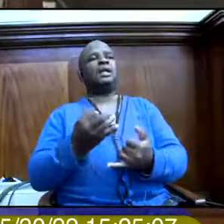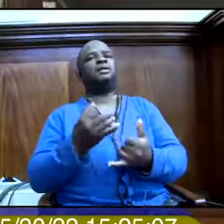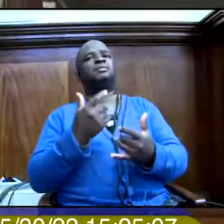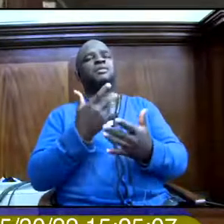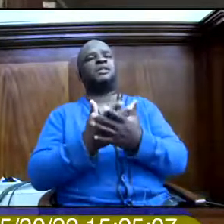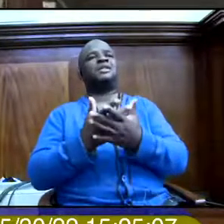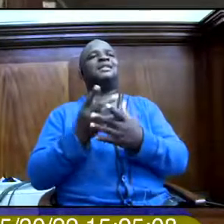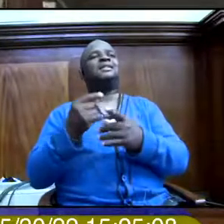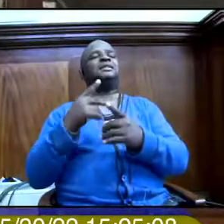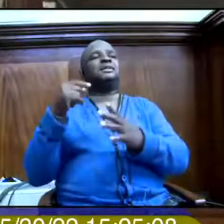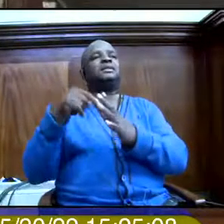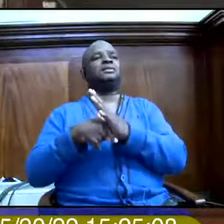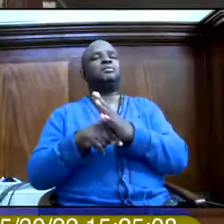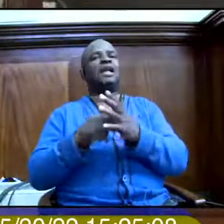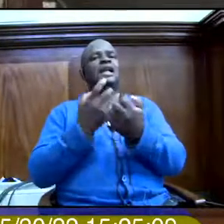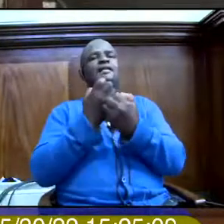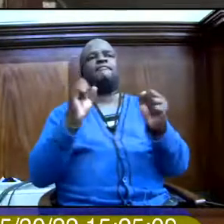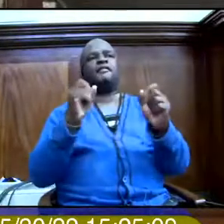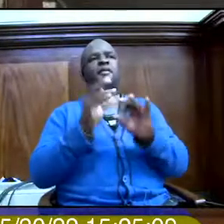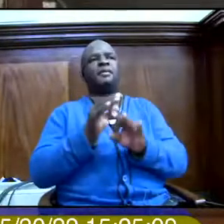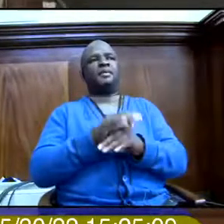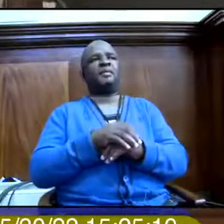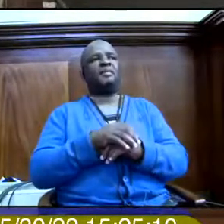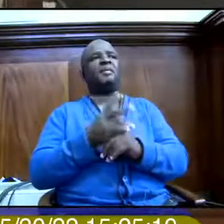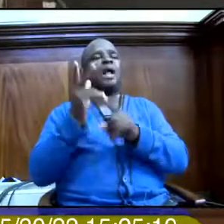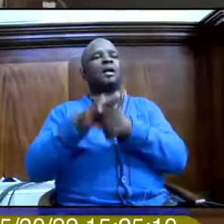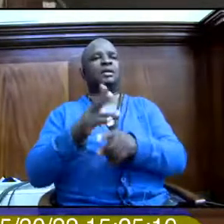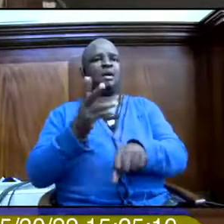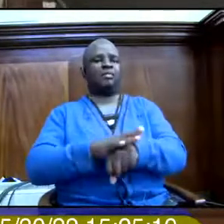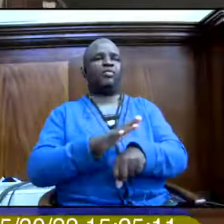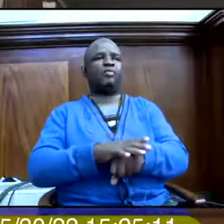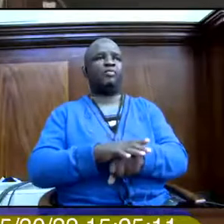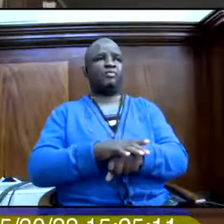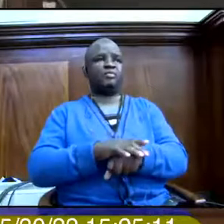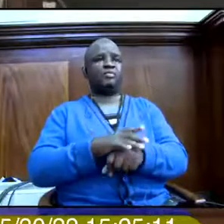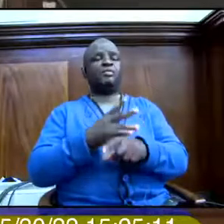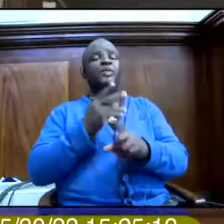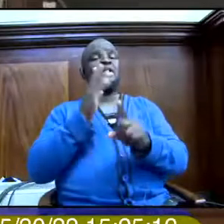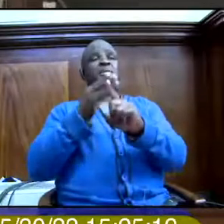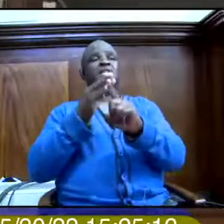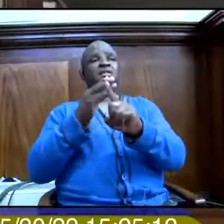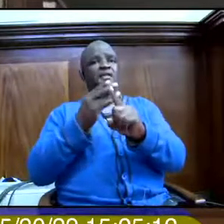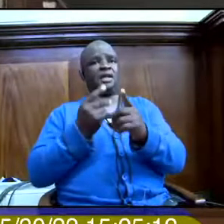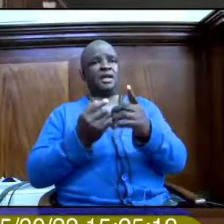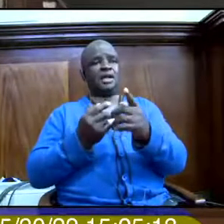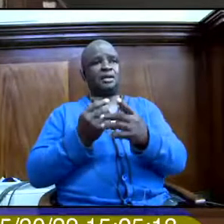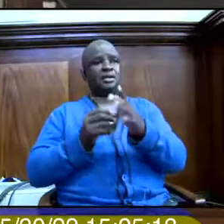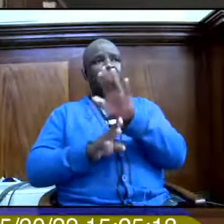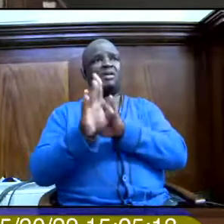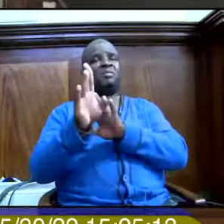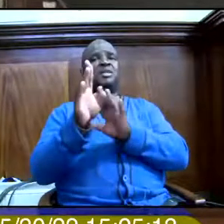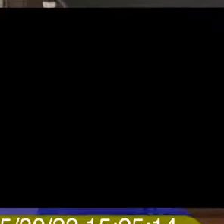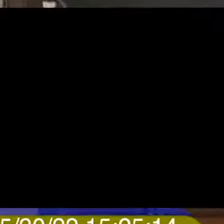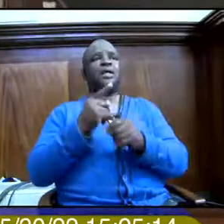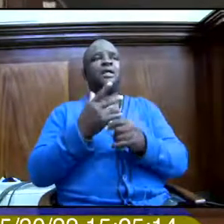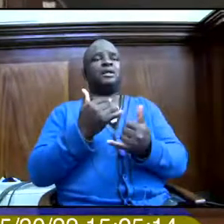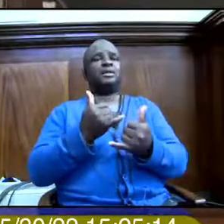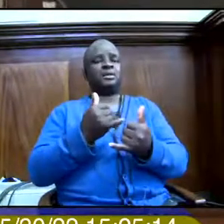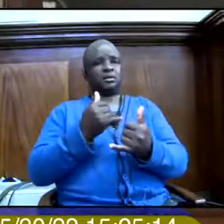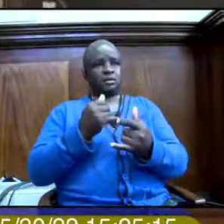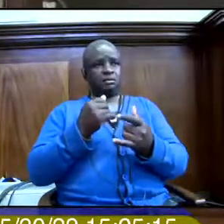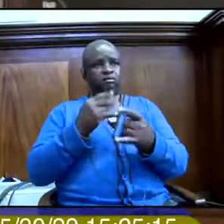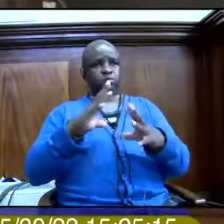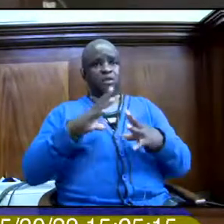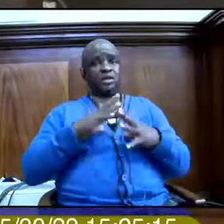liberate the exploitative practices the particular development of capitalism in south africa has left